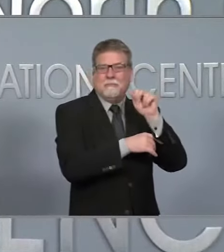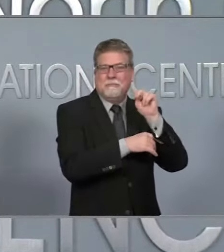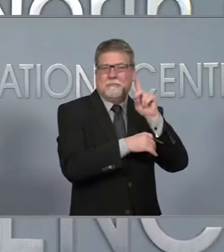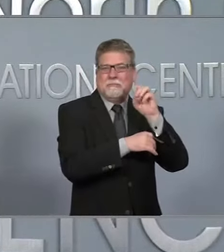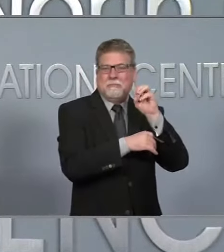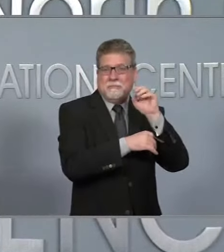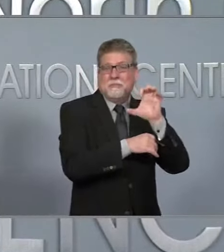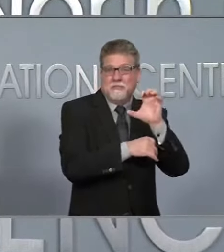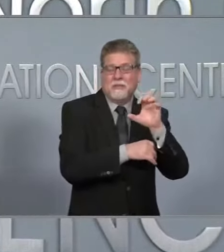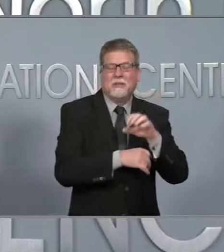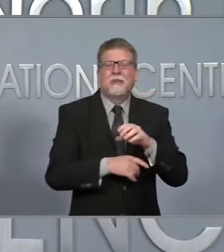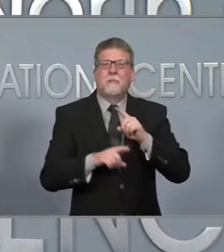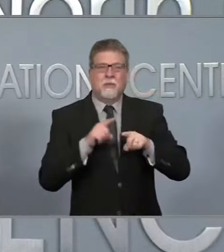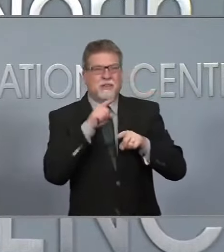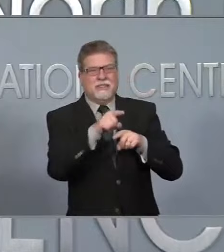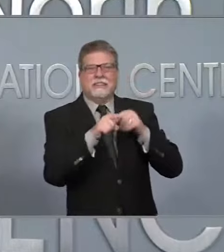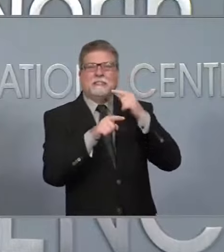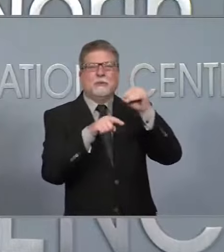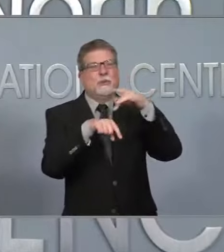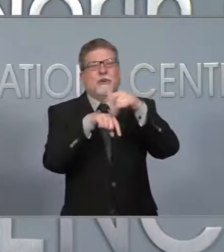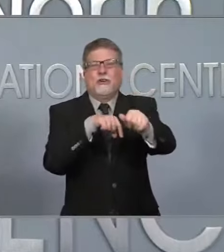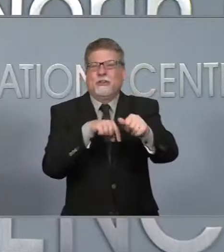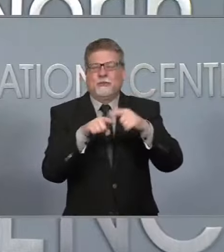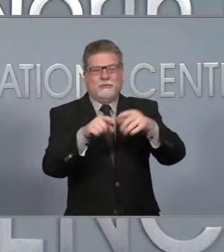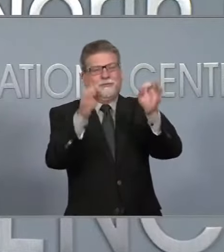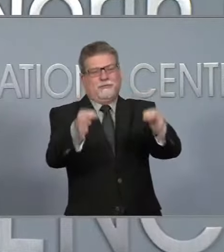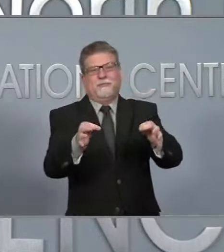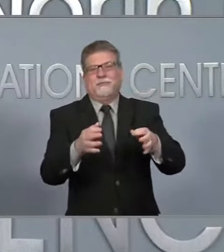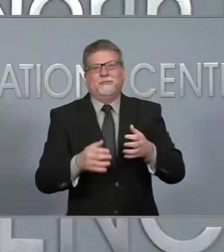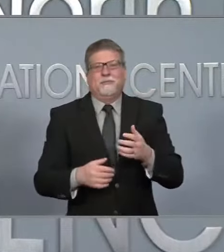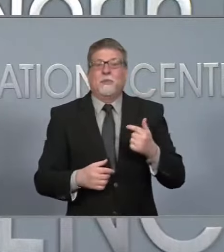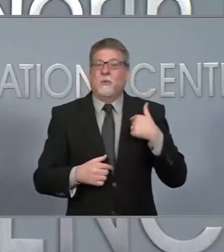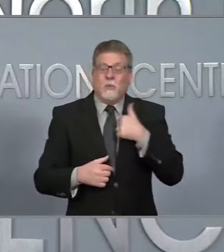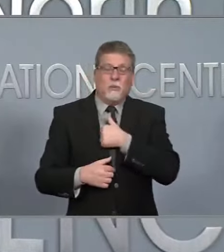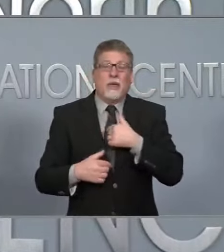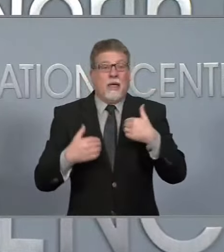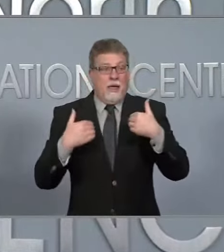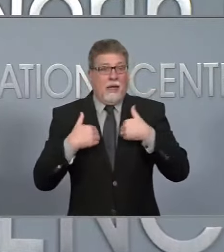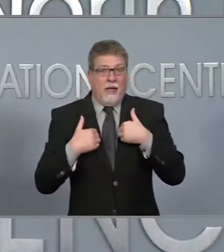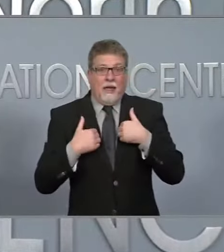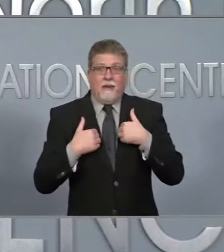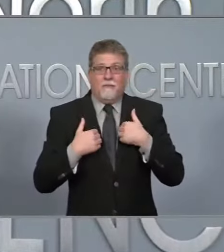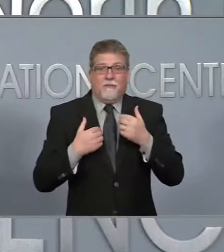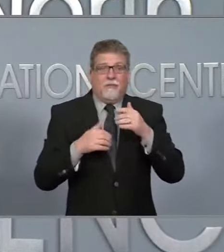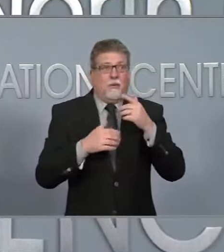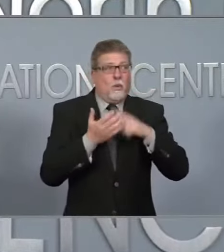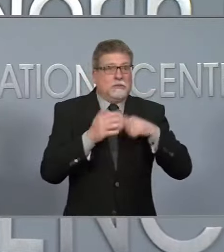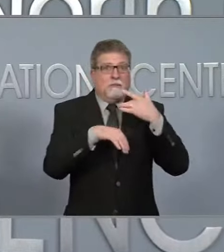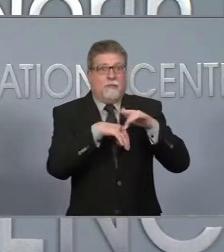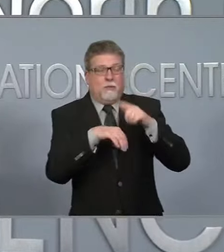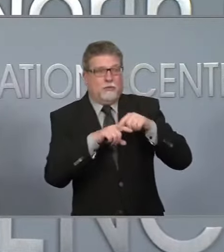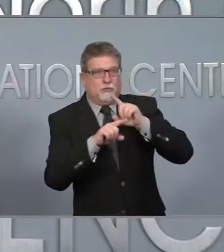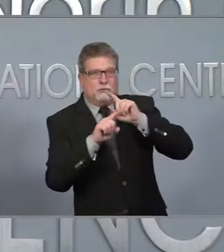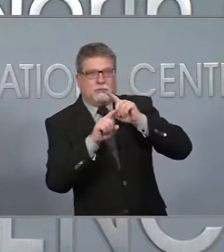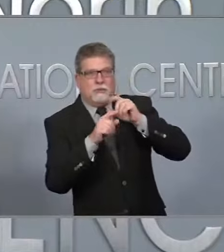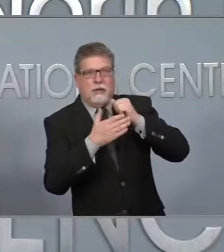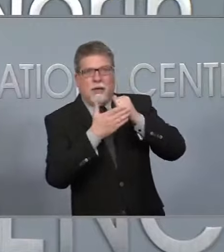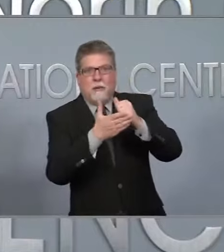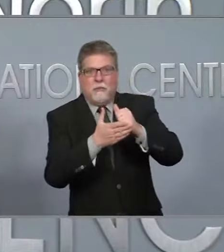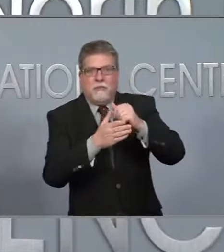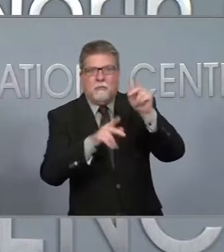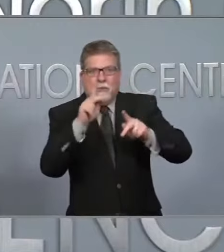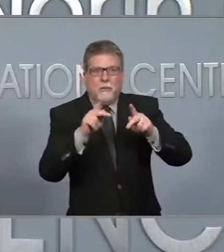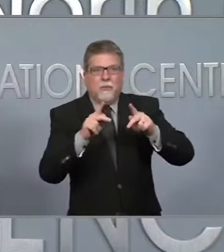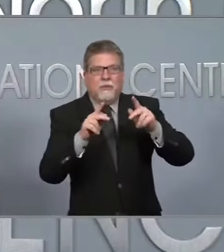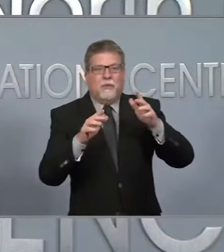regard to the cyclical nature of this virus, the tools we have in place to respond to it, in making sure that we